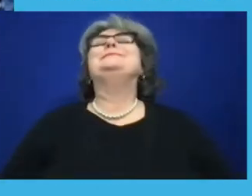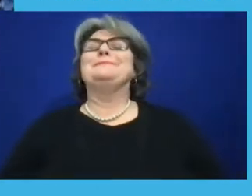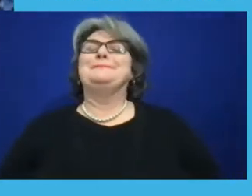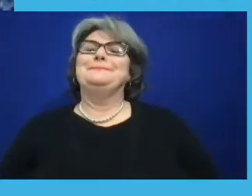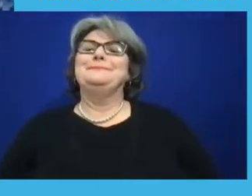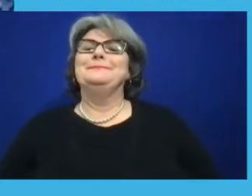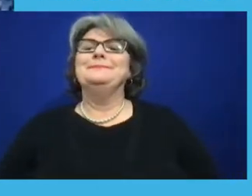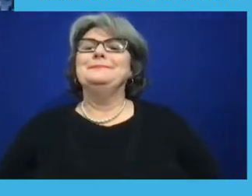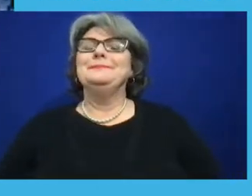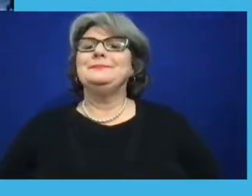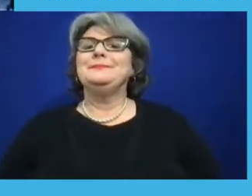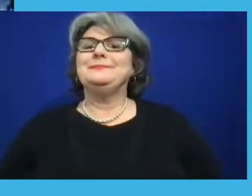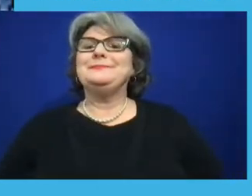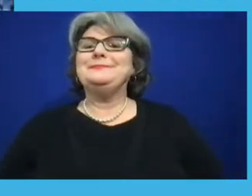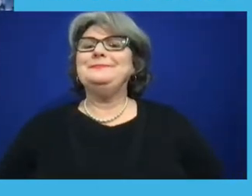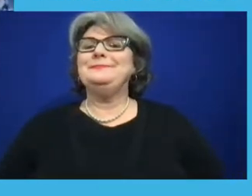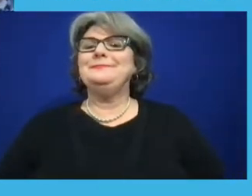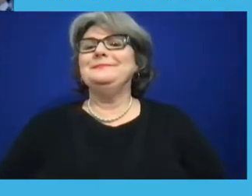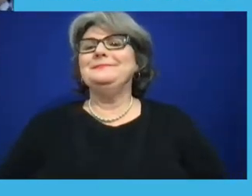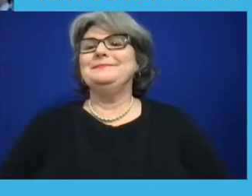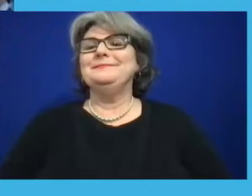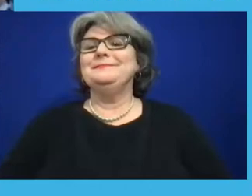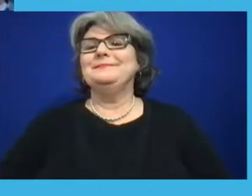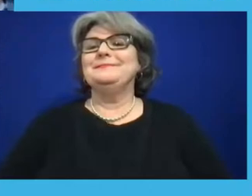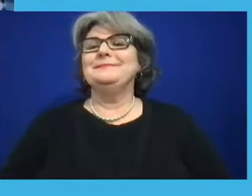love you too, but I still want you to vote.